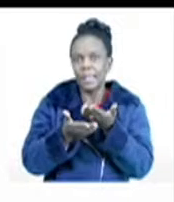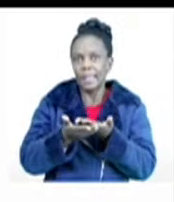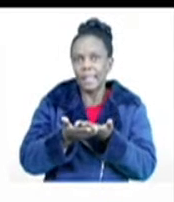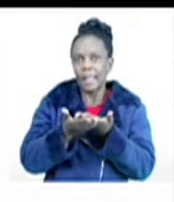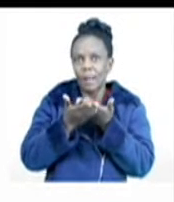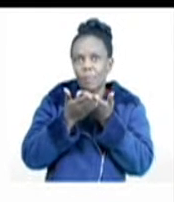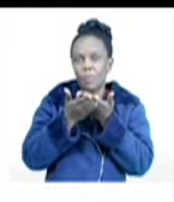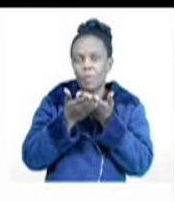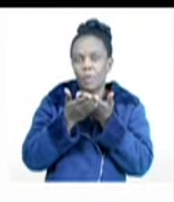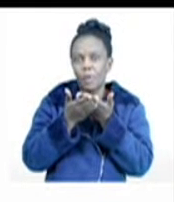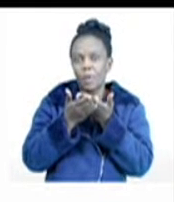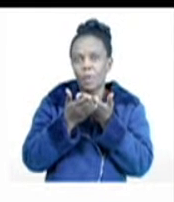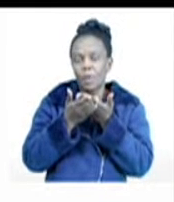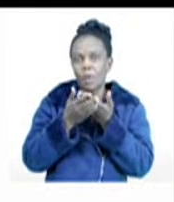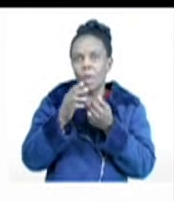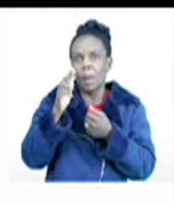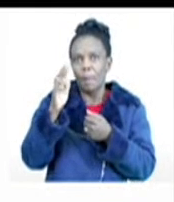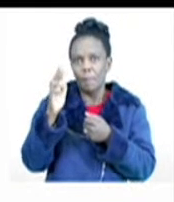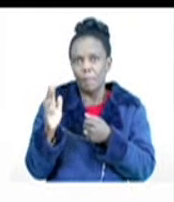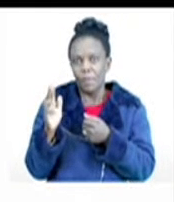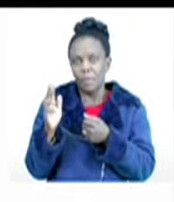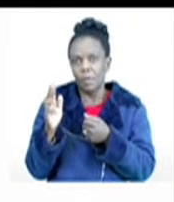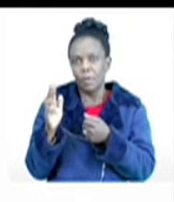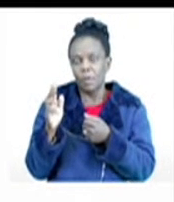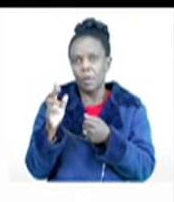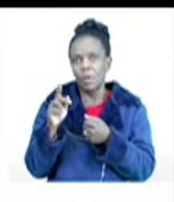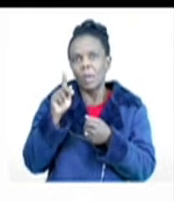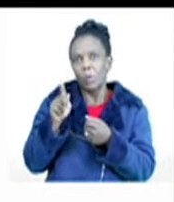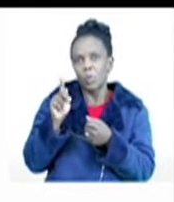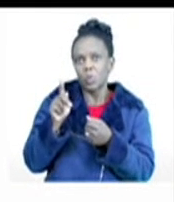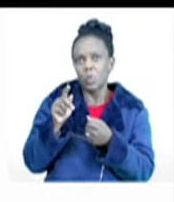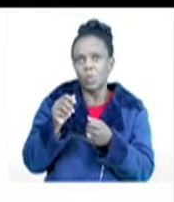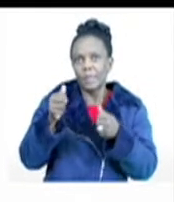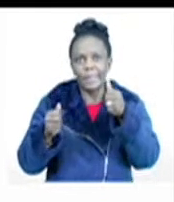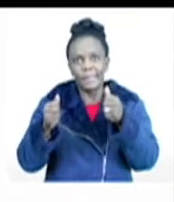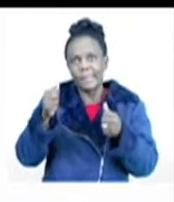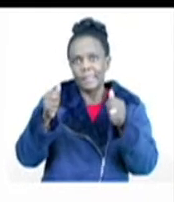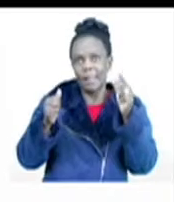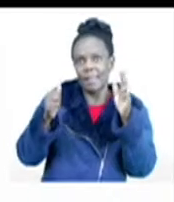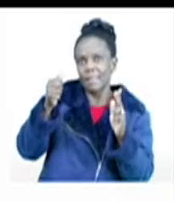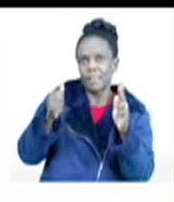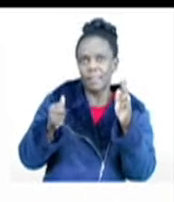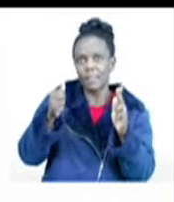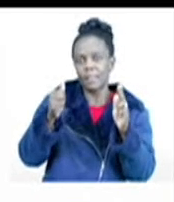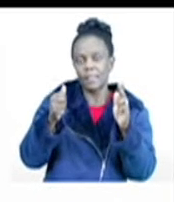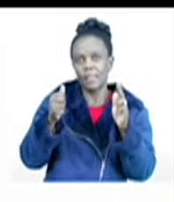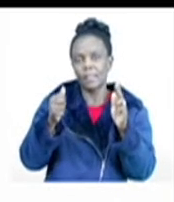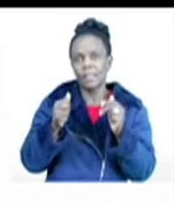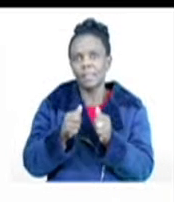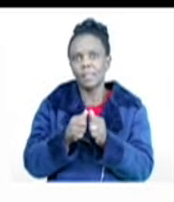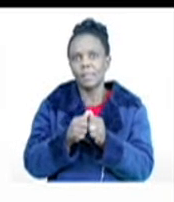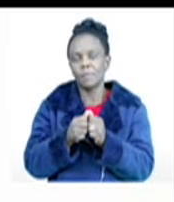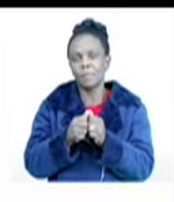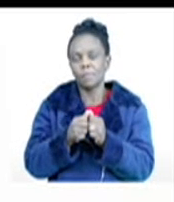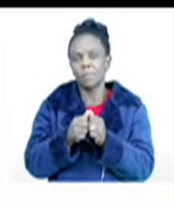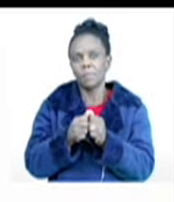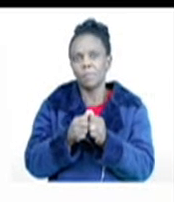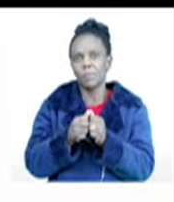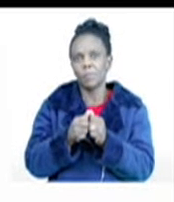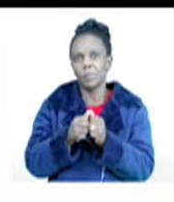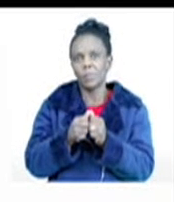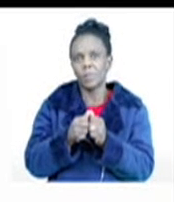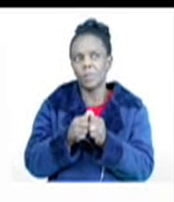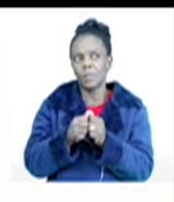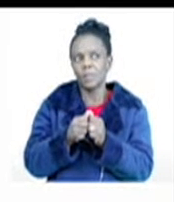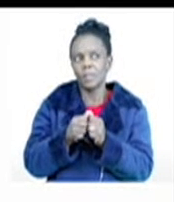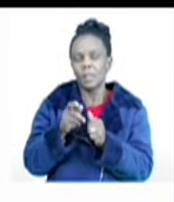people around the road, but also the drivers as well. It warns the drivers and the people that this is a